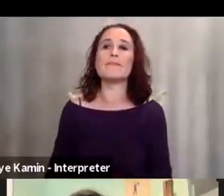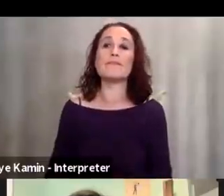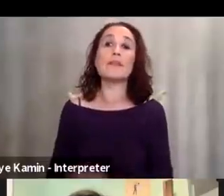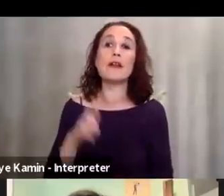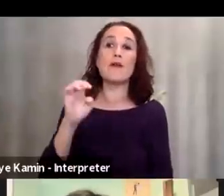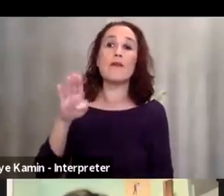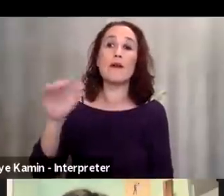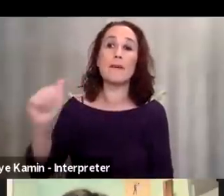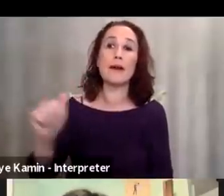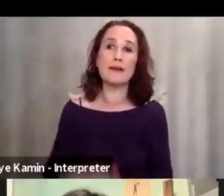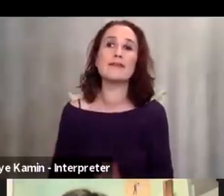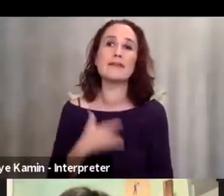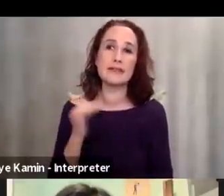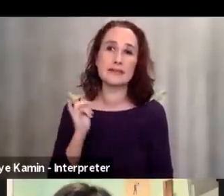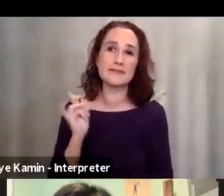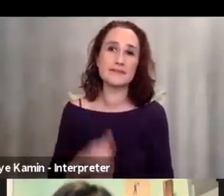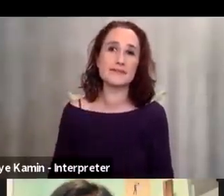Rebecca? I feel the same way.